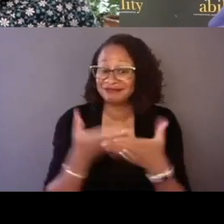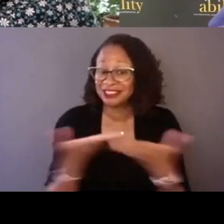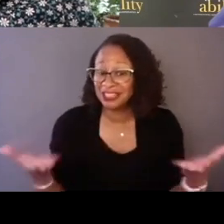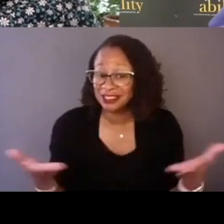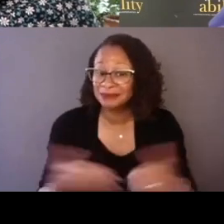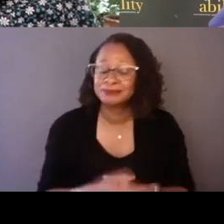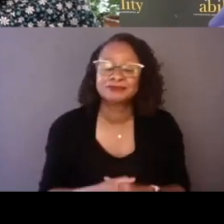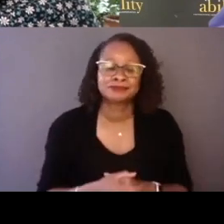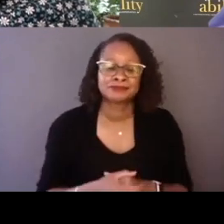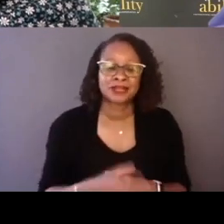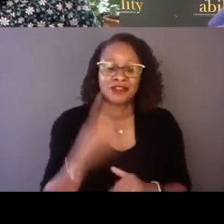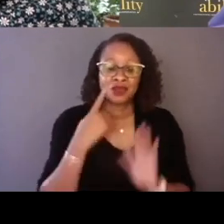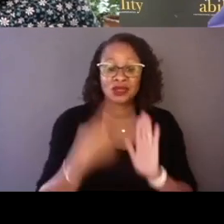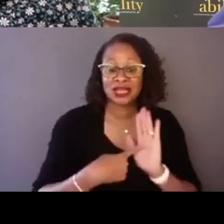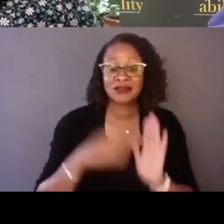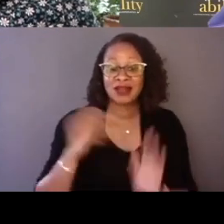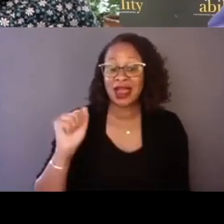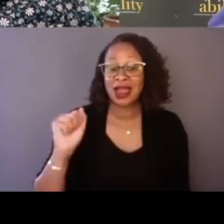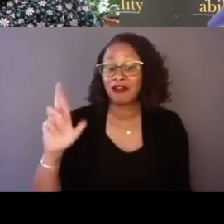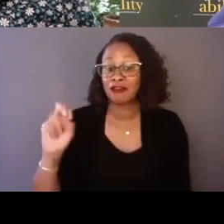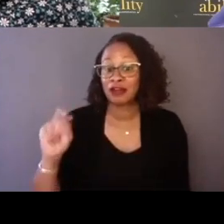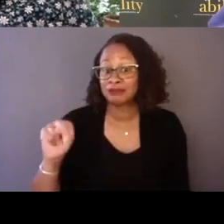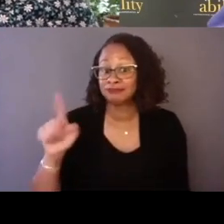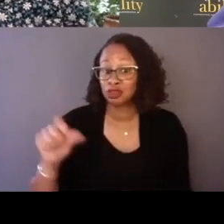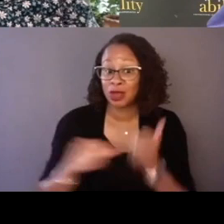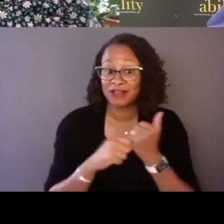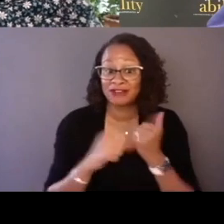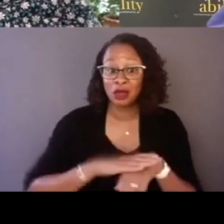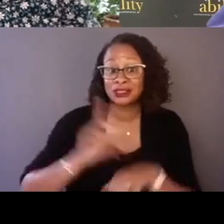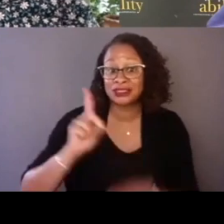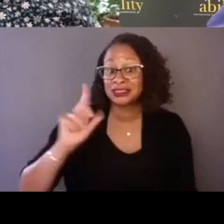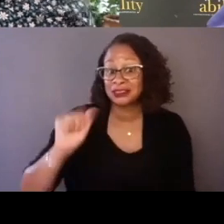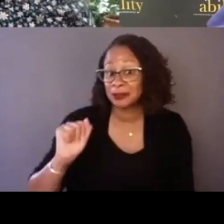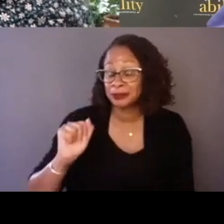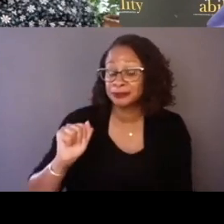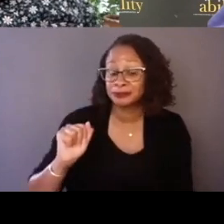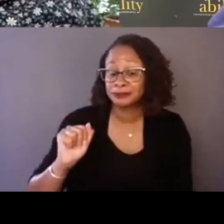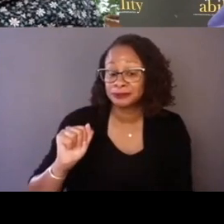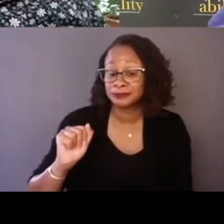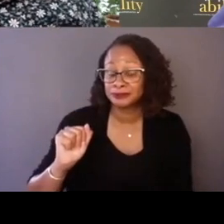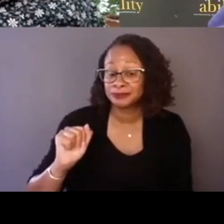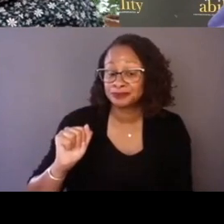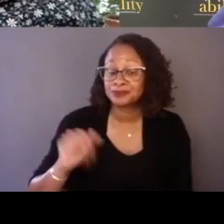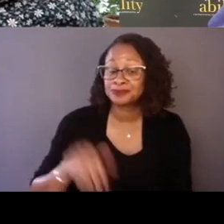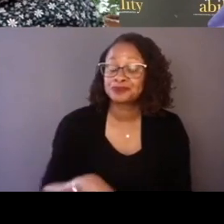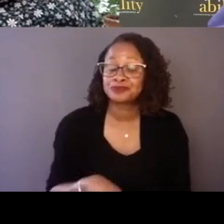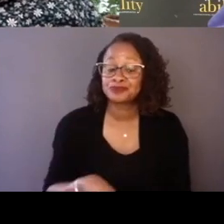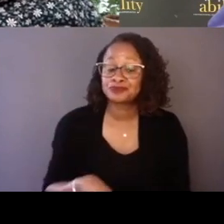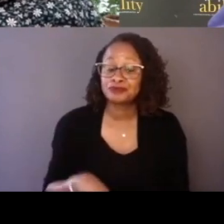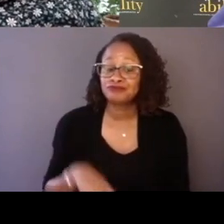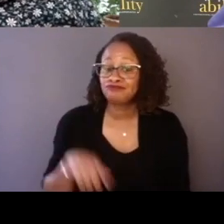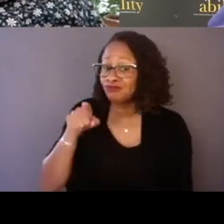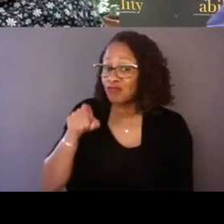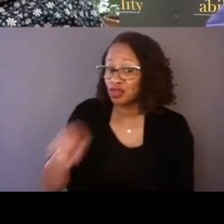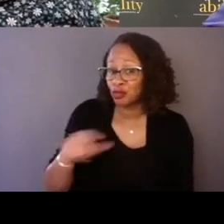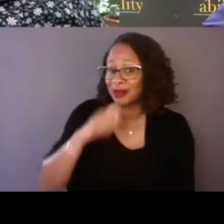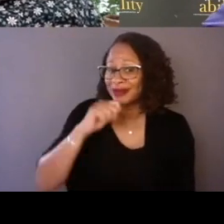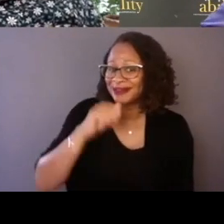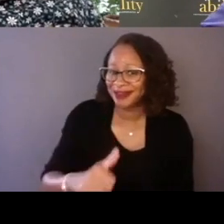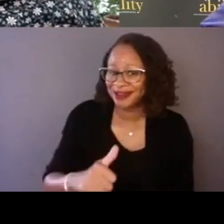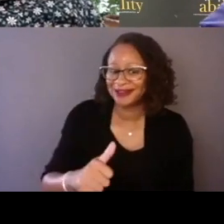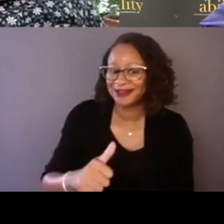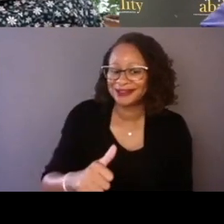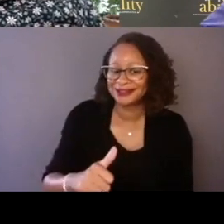example, Aaron, though you advocate on disability issues, you are not per se